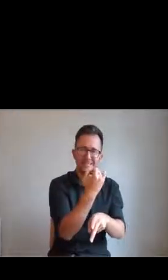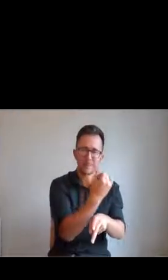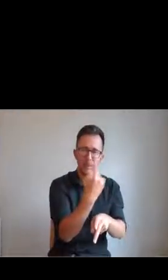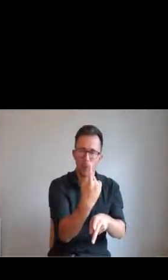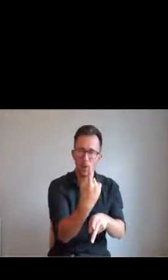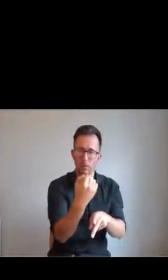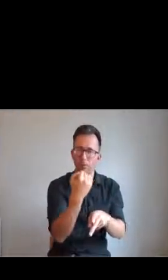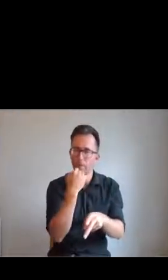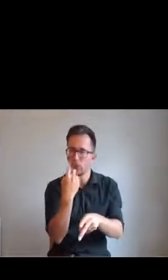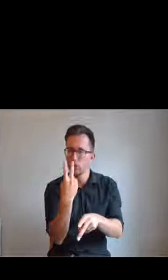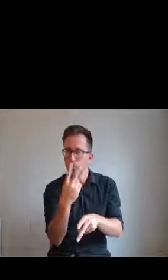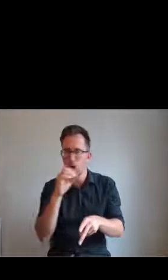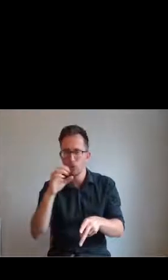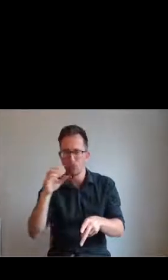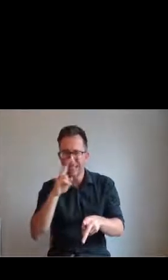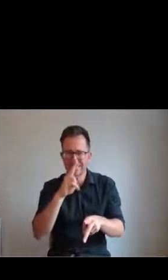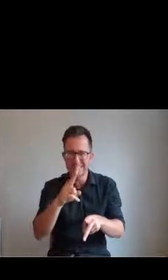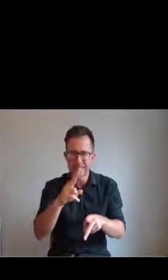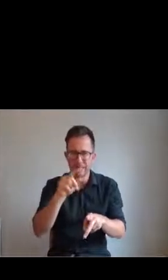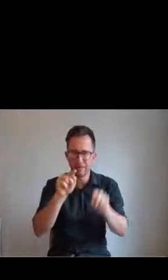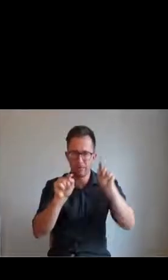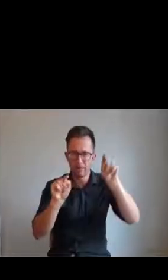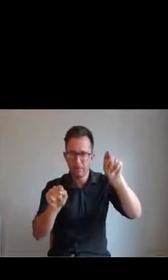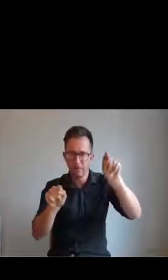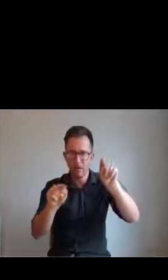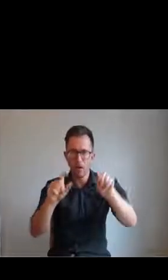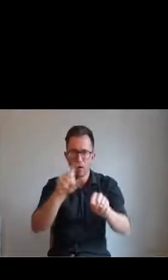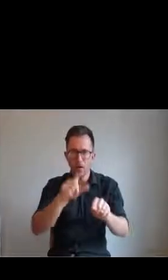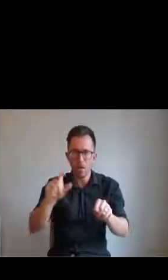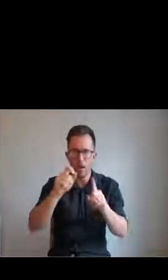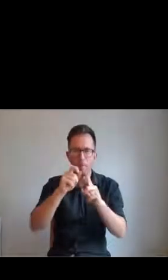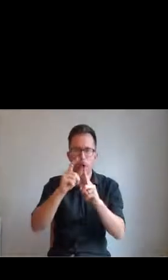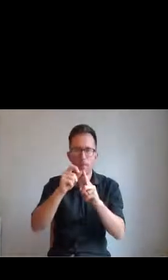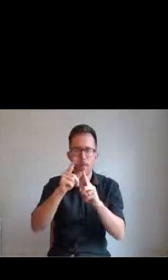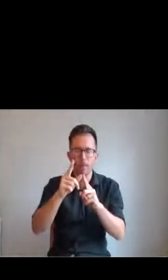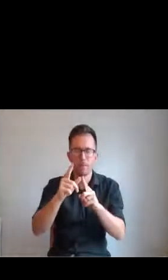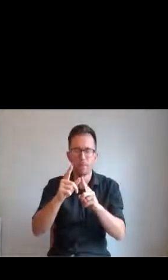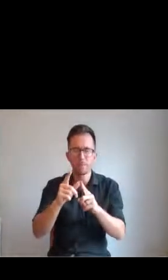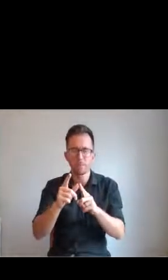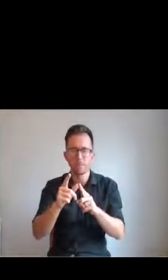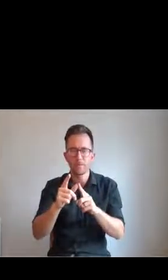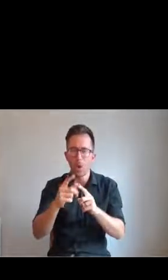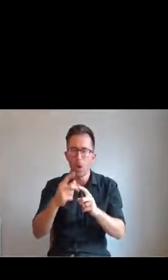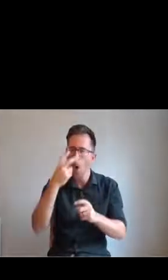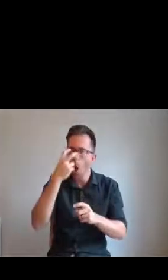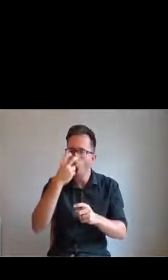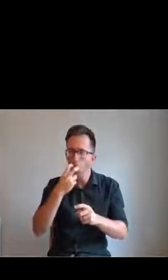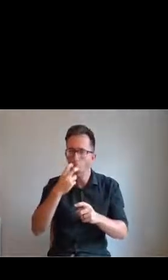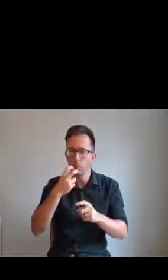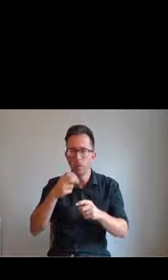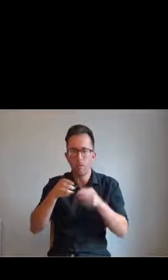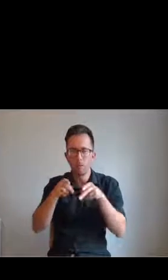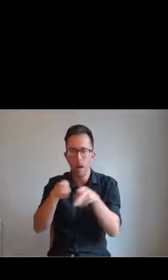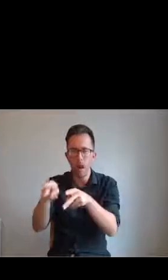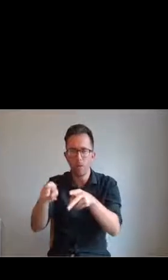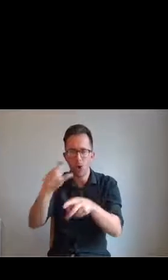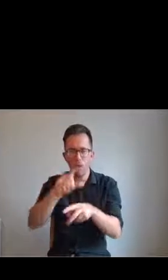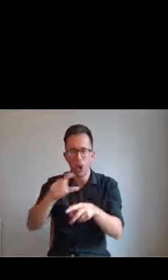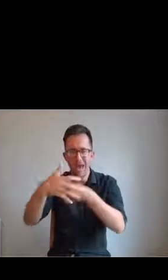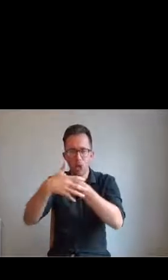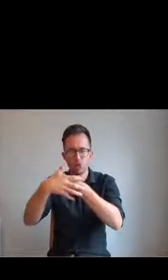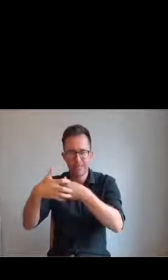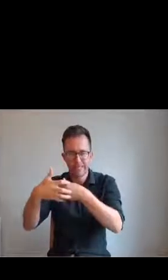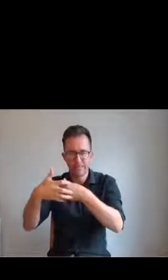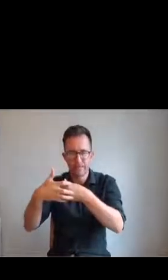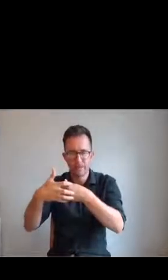the map on screen now. Existing paths are shown in green, and what was previously presented